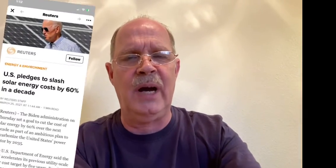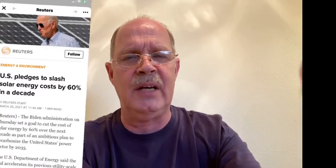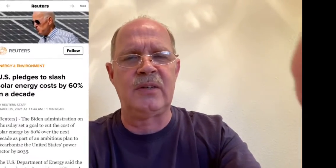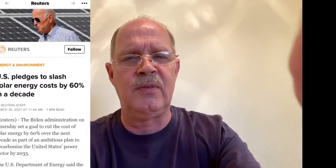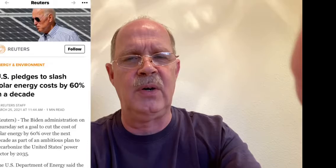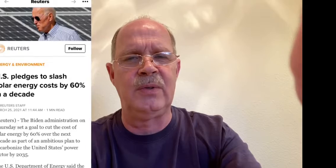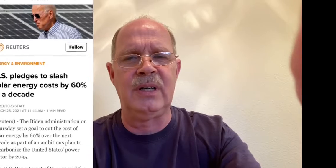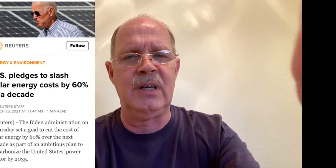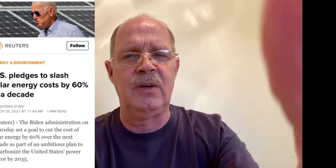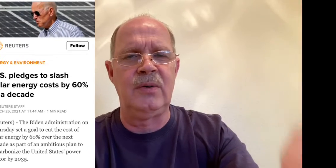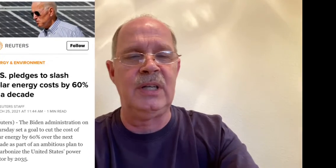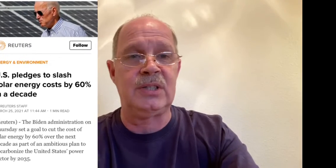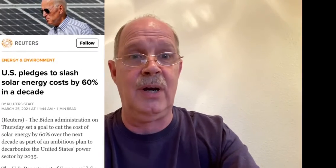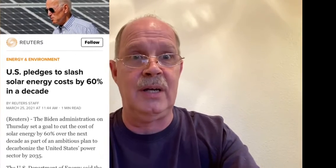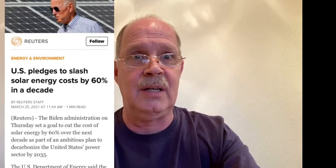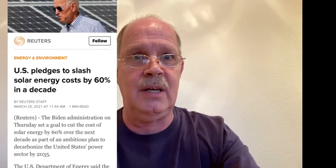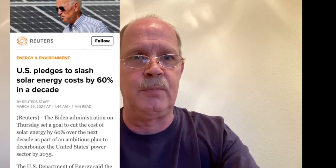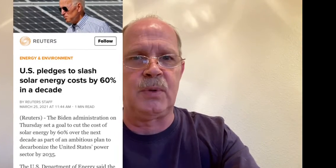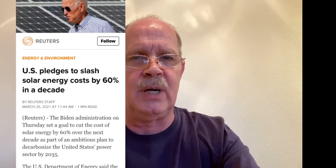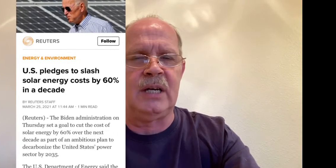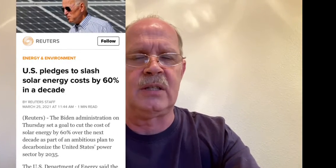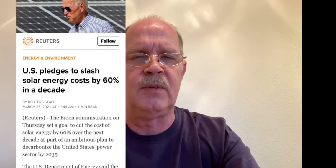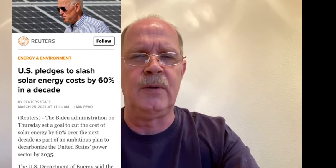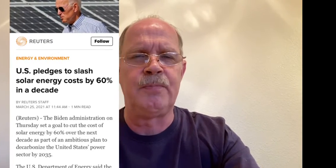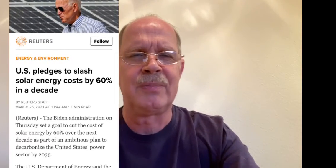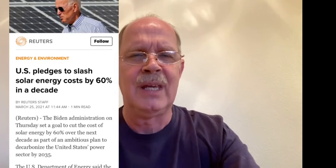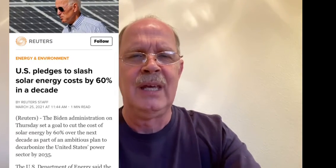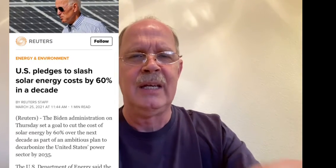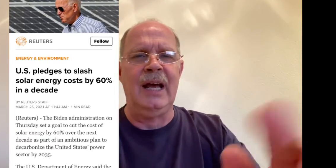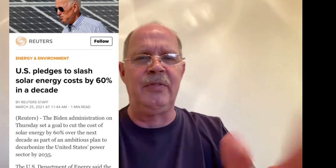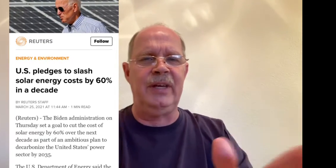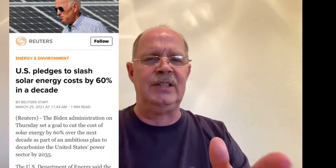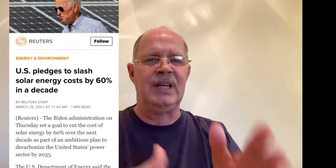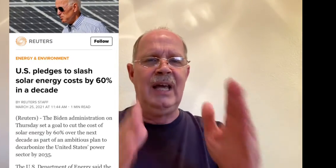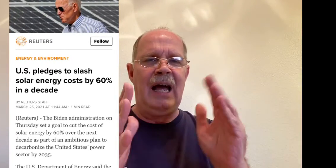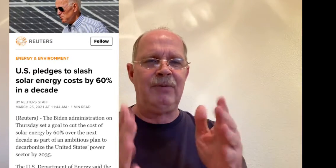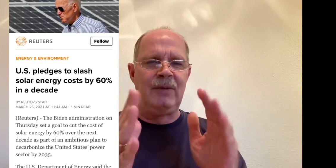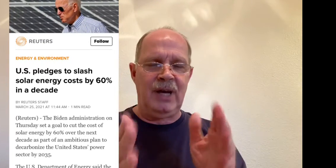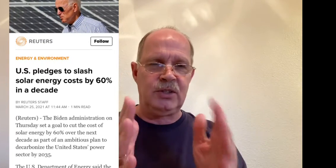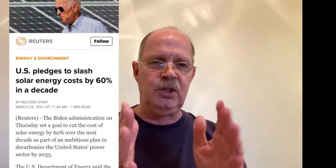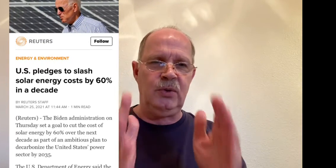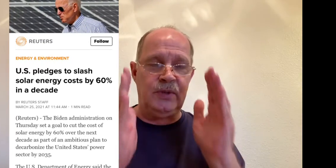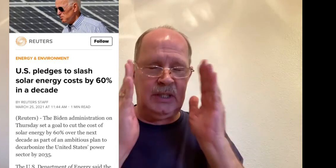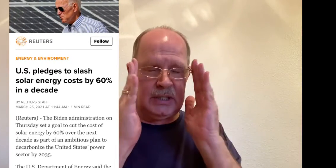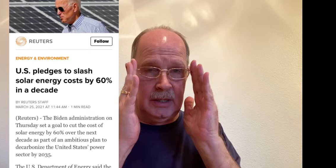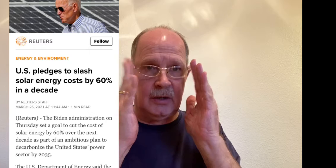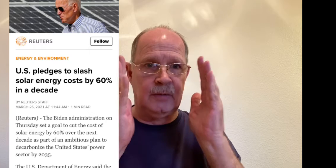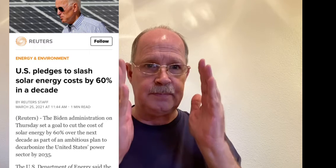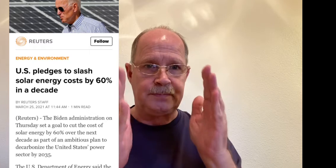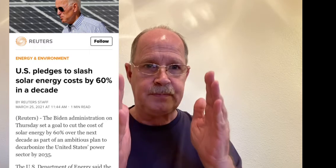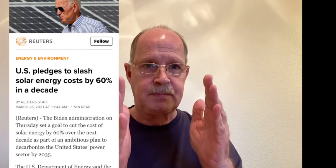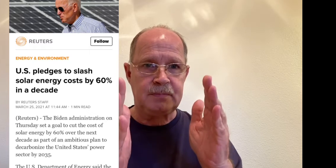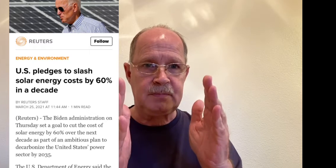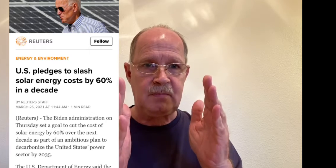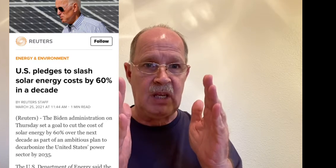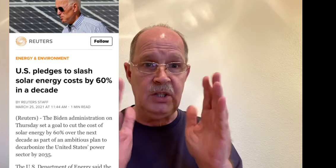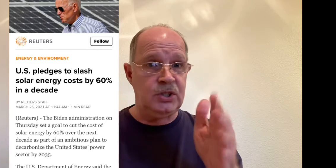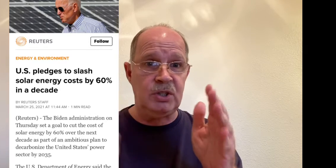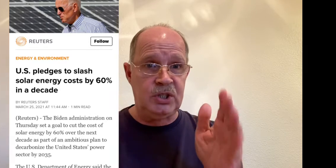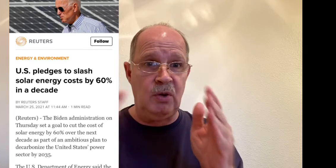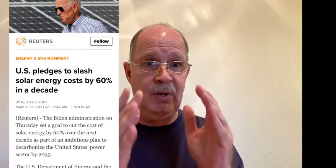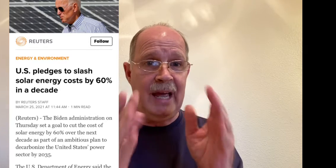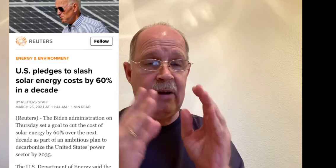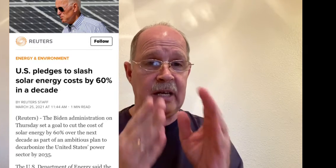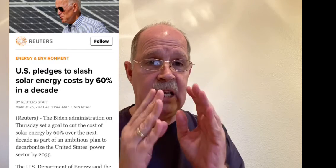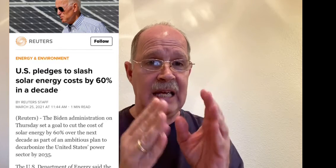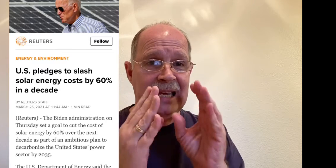the right to vote. No, it's trying to help the right to vote. Now this, I've got two of these here just to